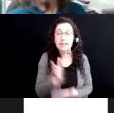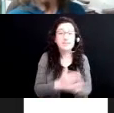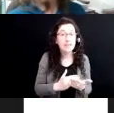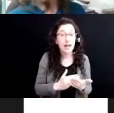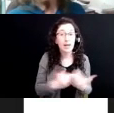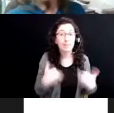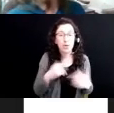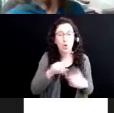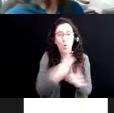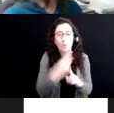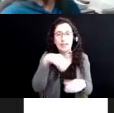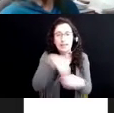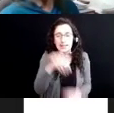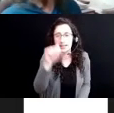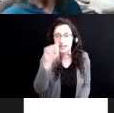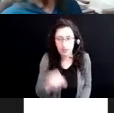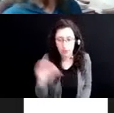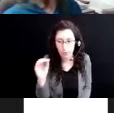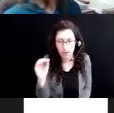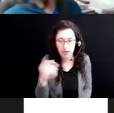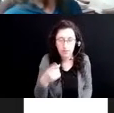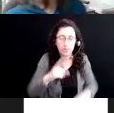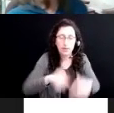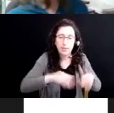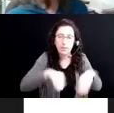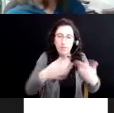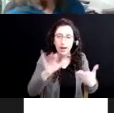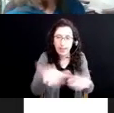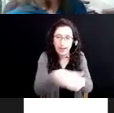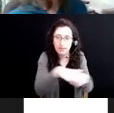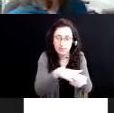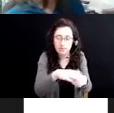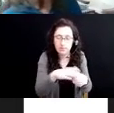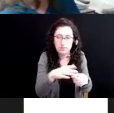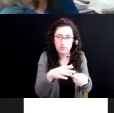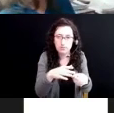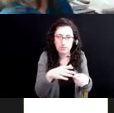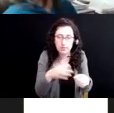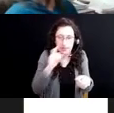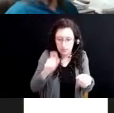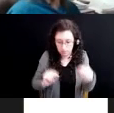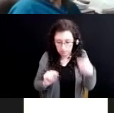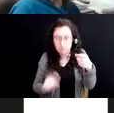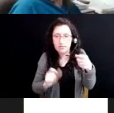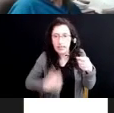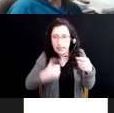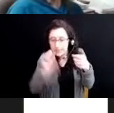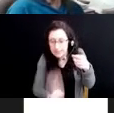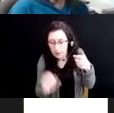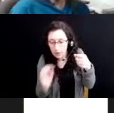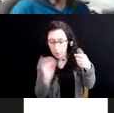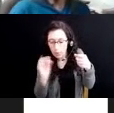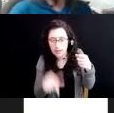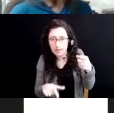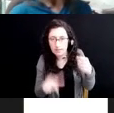it wouldn't make sense for you to try to provide habitat for them because they're never gonna get there, right? They just don't occur